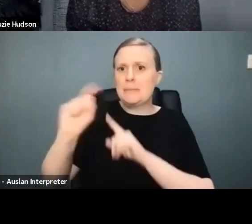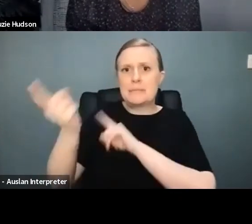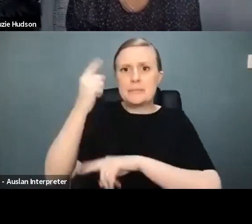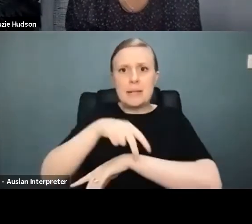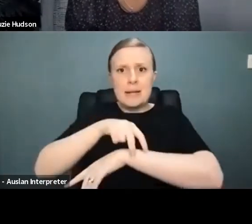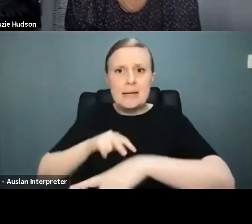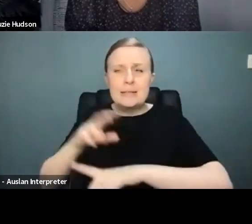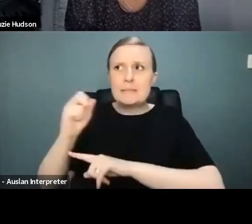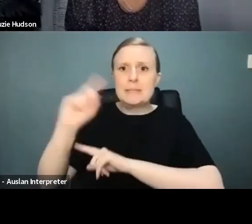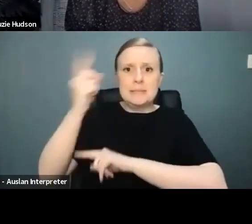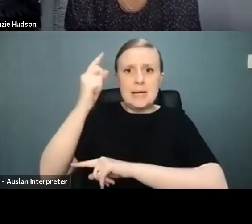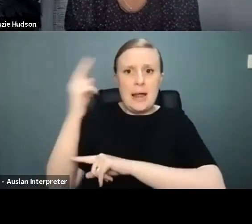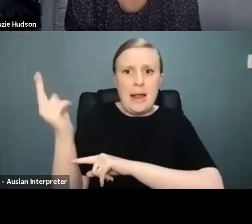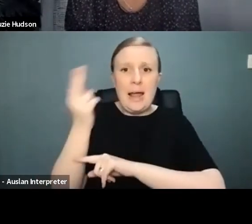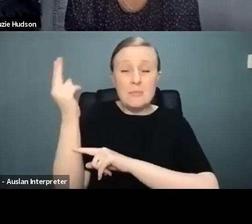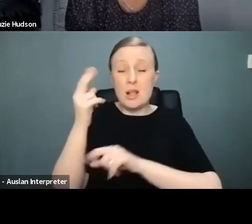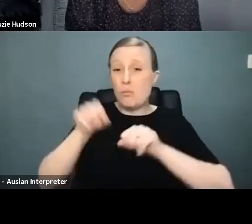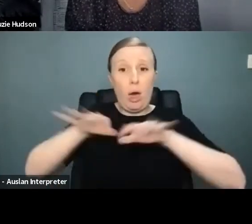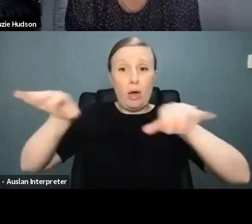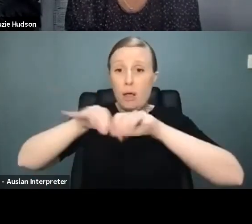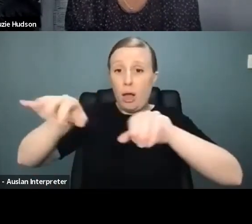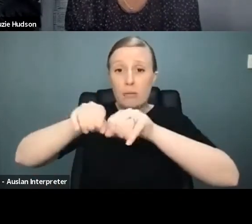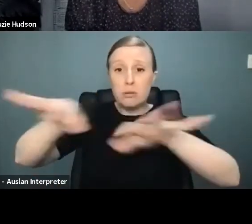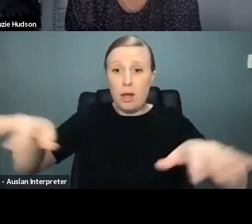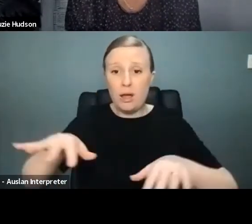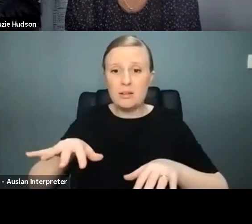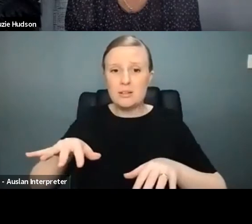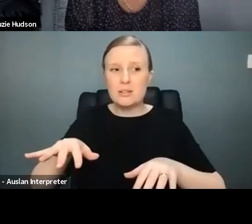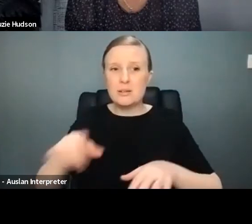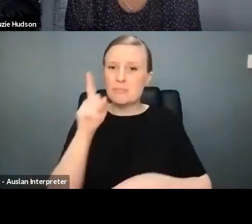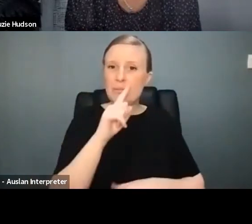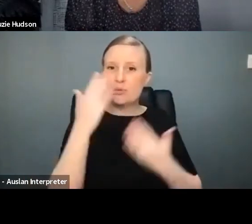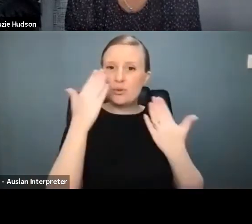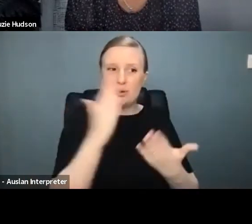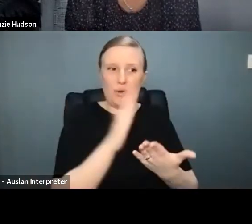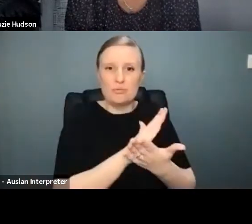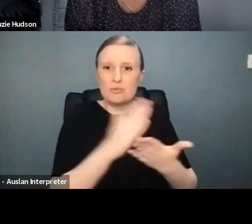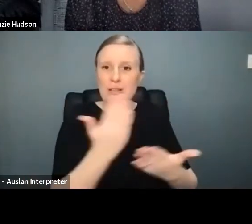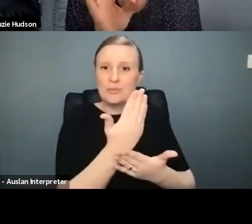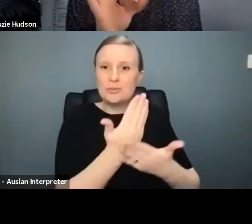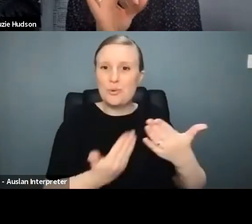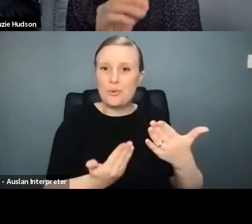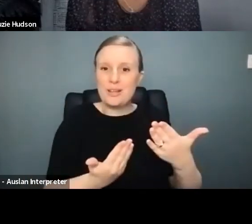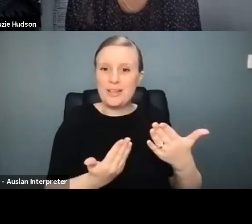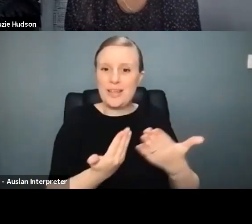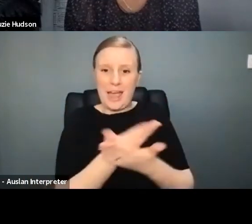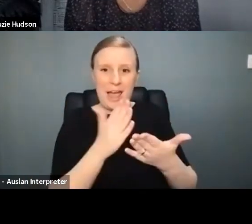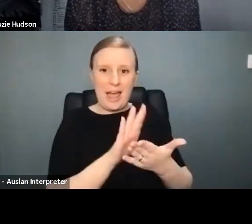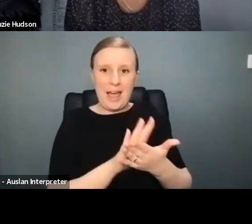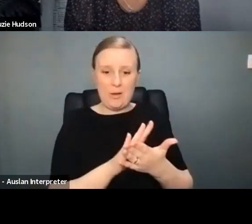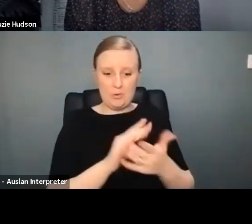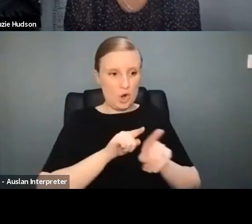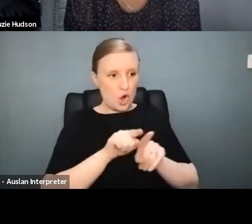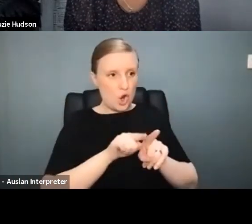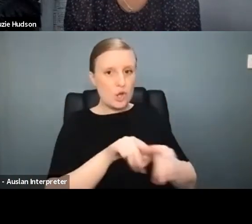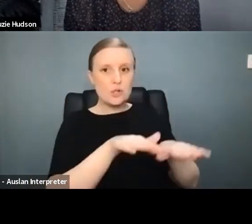if an ambo, and you know, so I think there's a training gap there around, you know, de-escalating, letting people breathe,